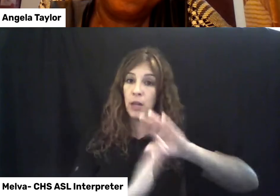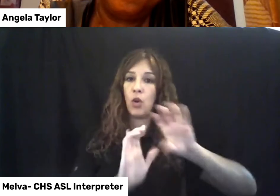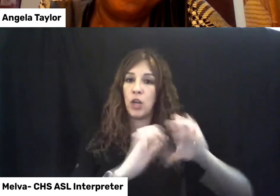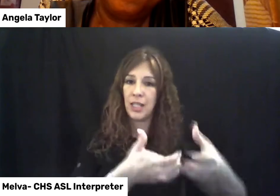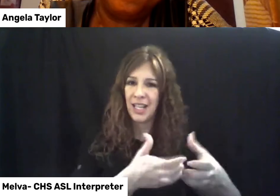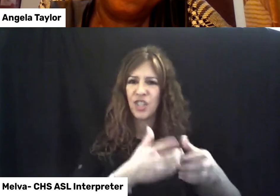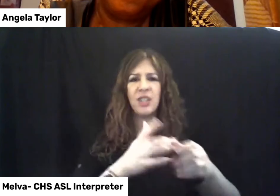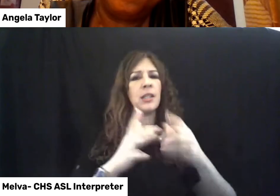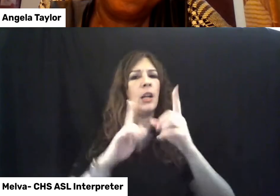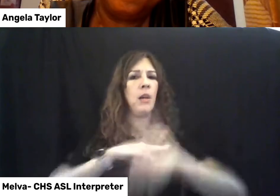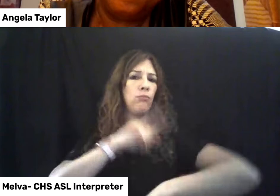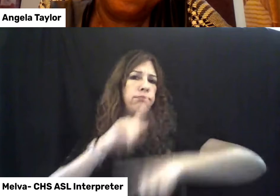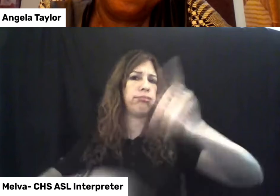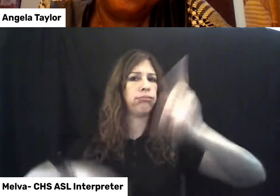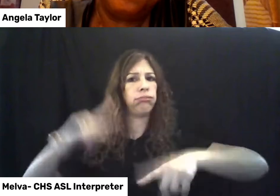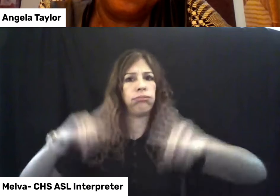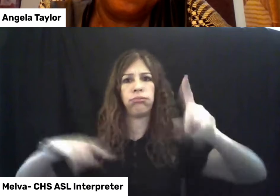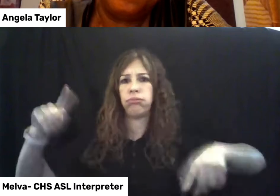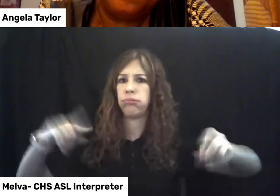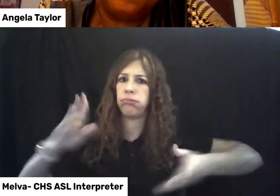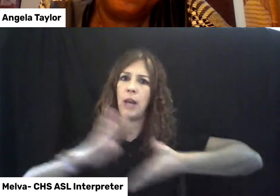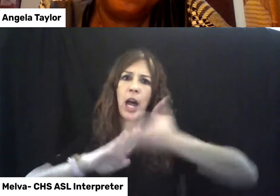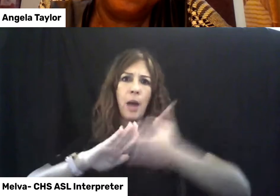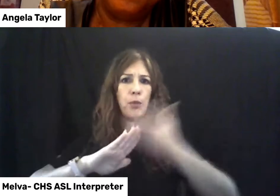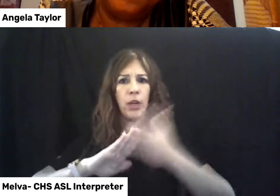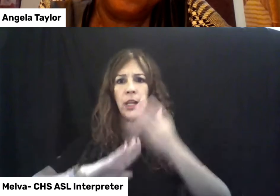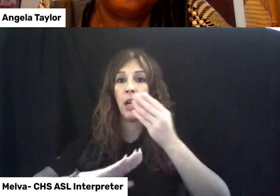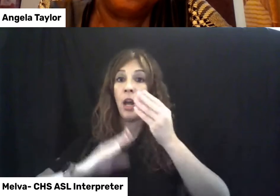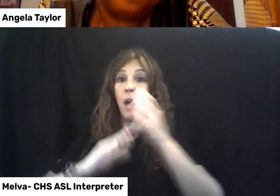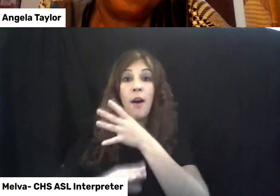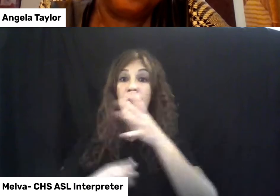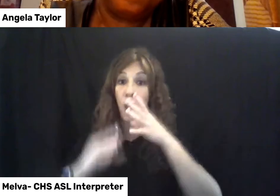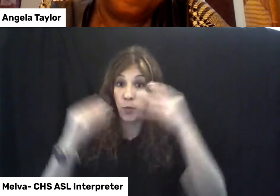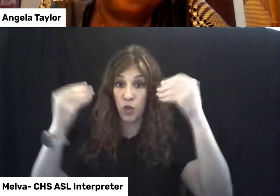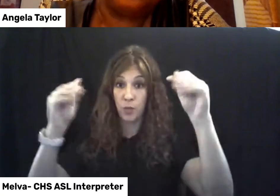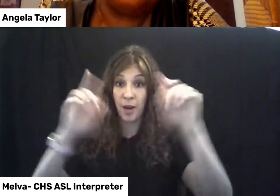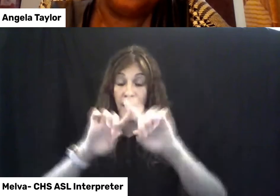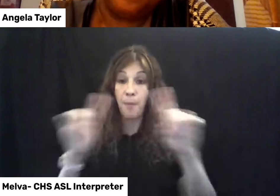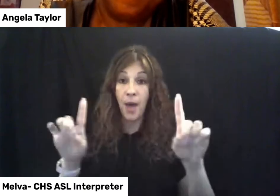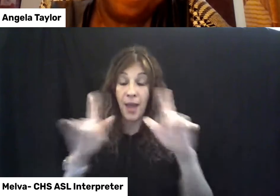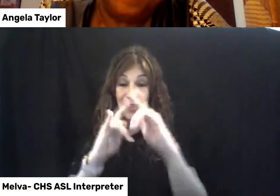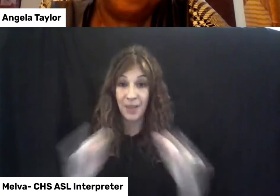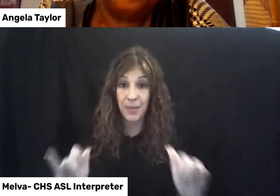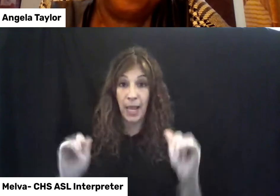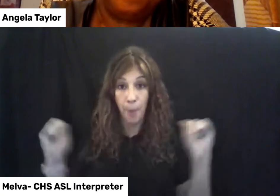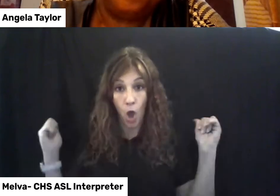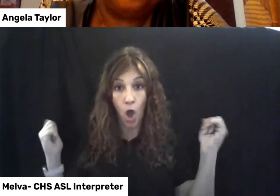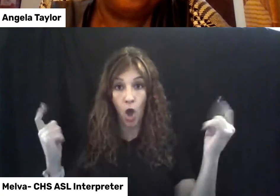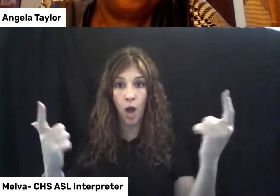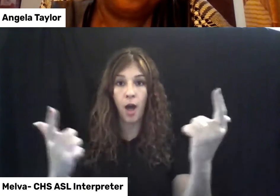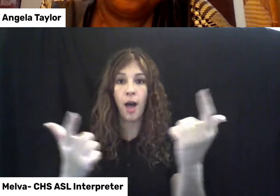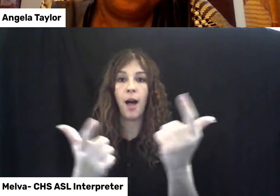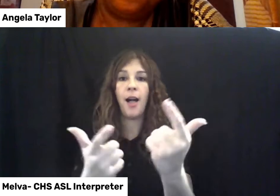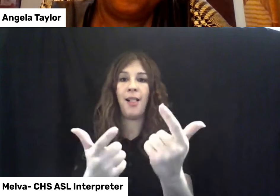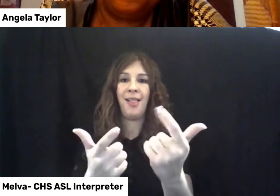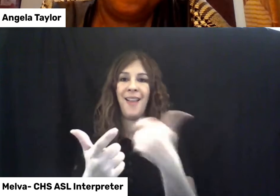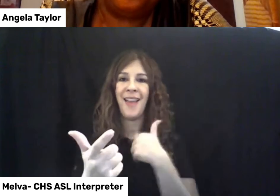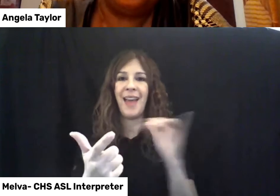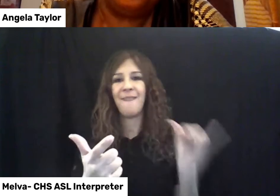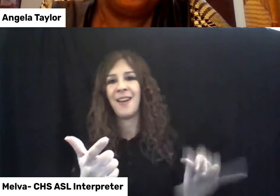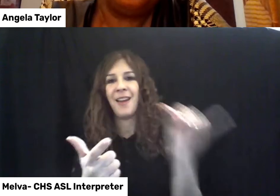farmer's market. Yet at the same time, we all have shared challenges. We all have common